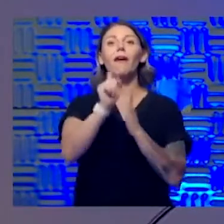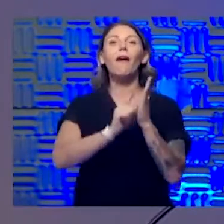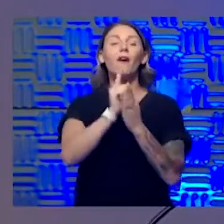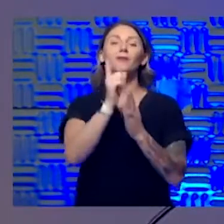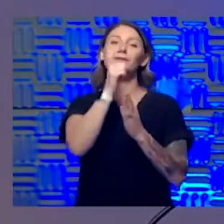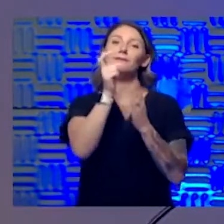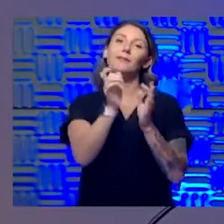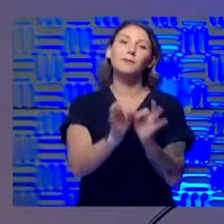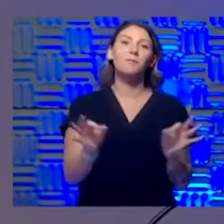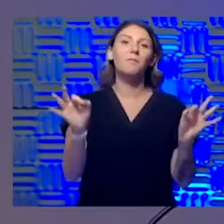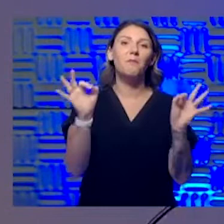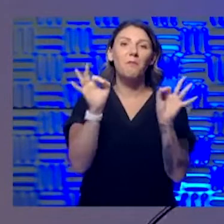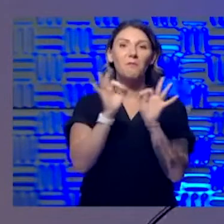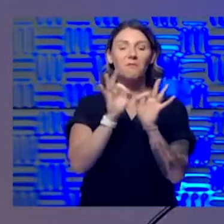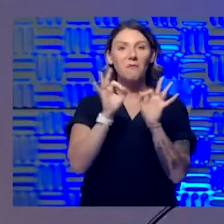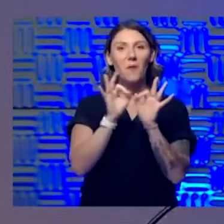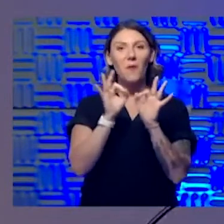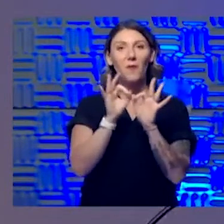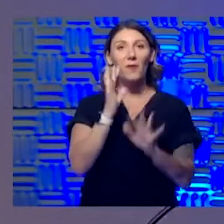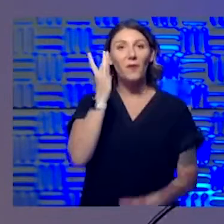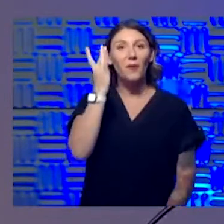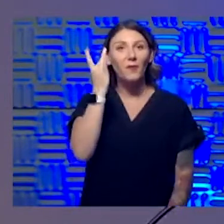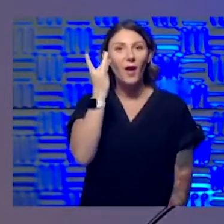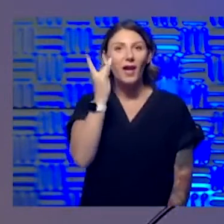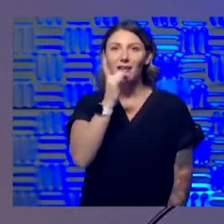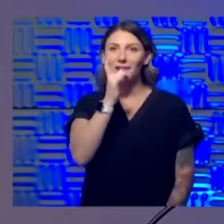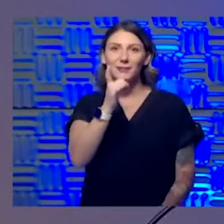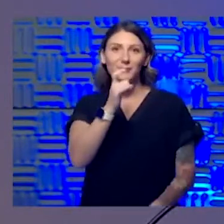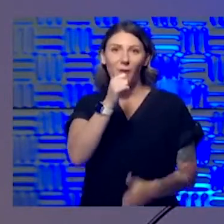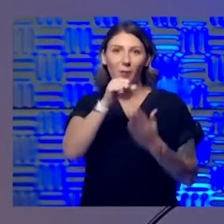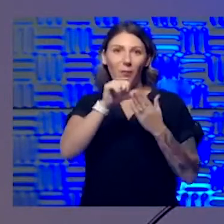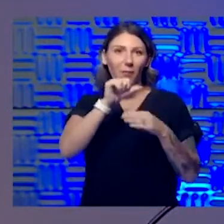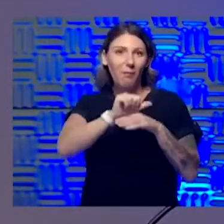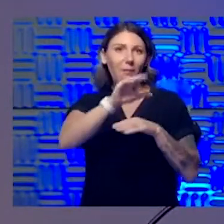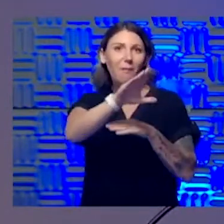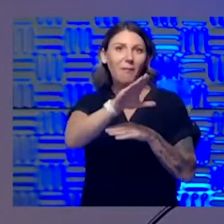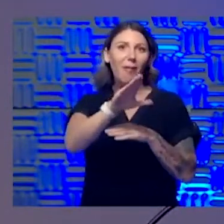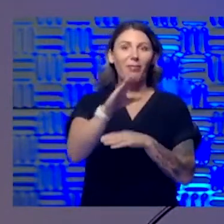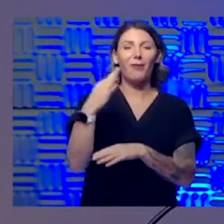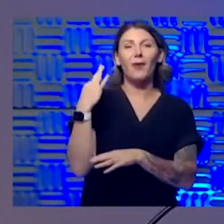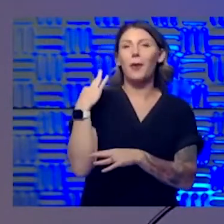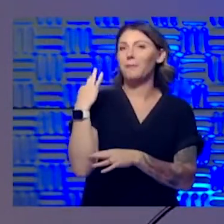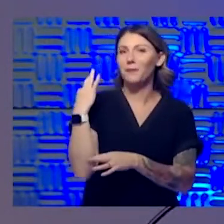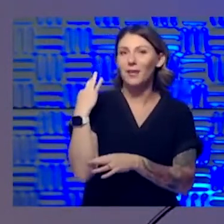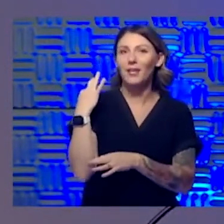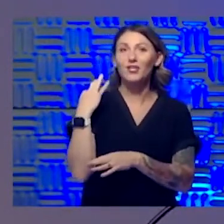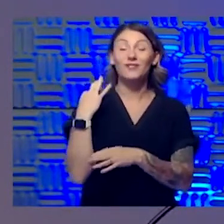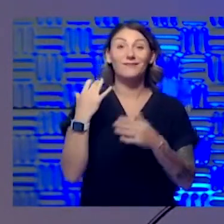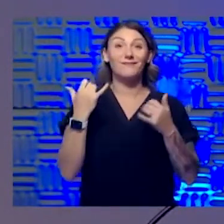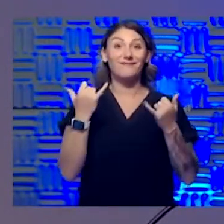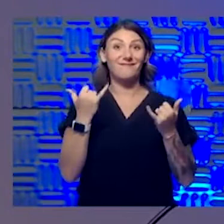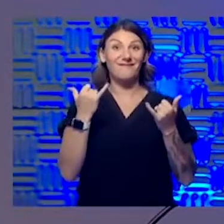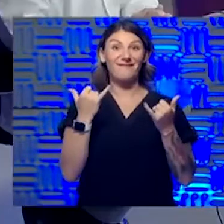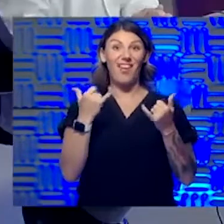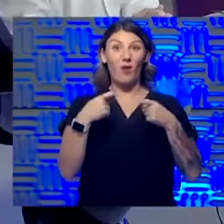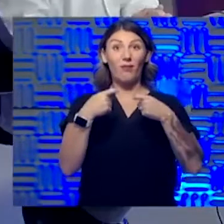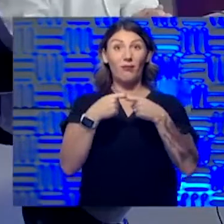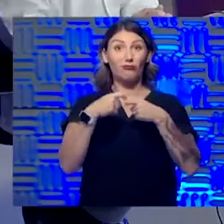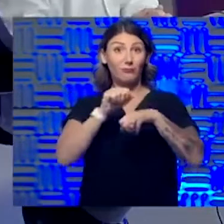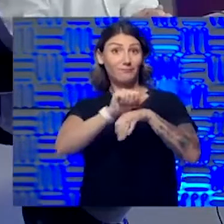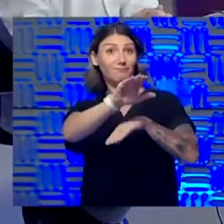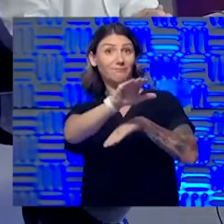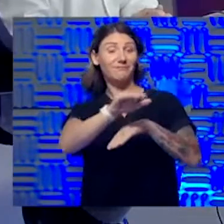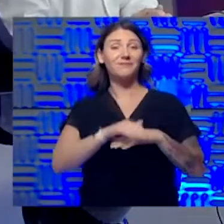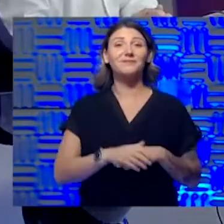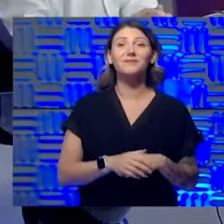important anymore because the we don't mail those applications in. Okay. They're electronically submitted. So, yeah. All right. So we